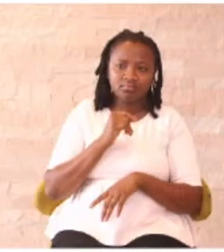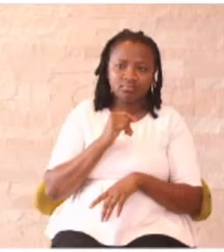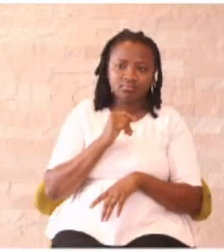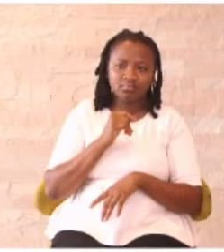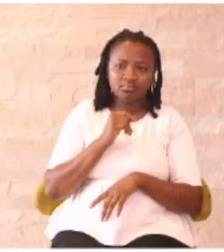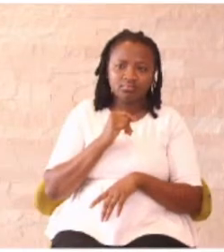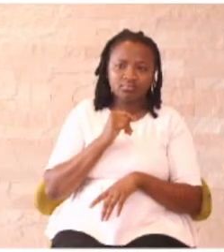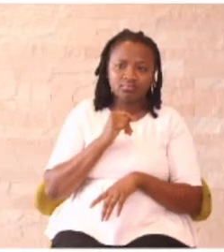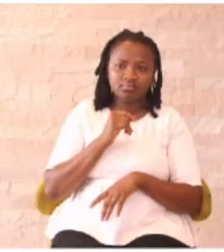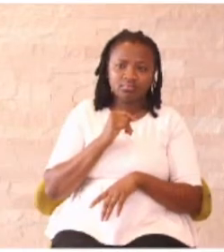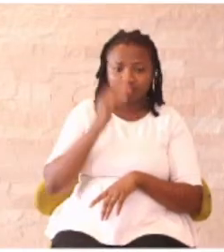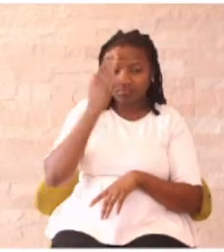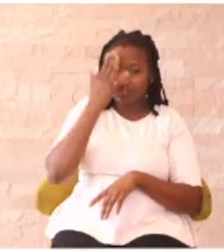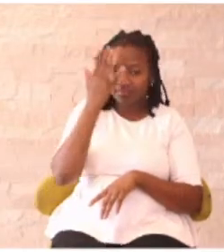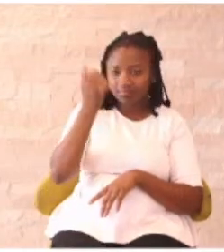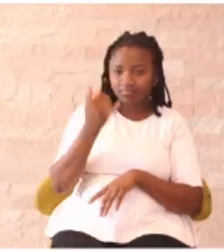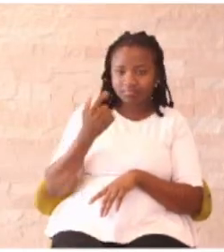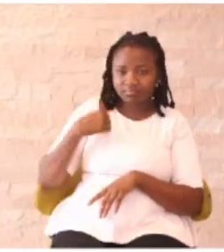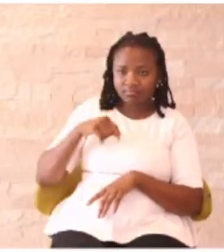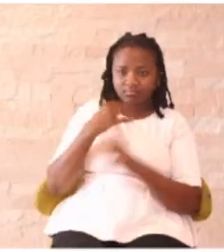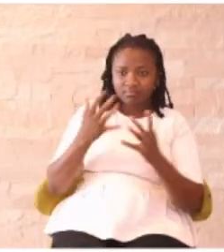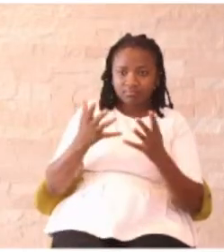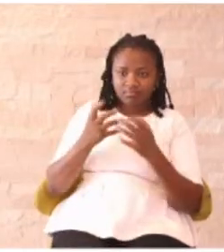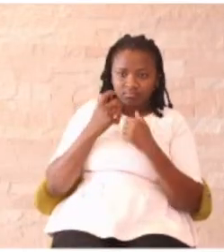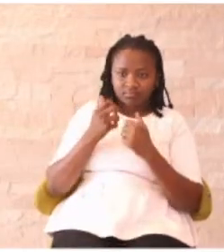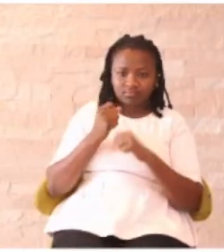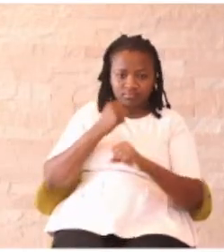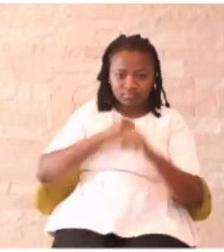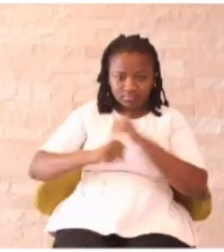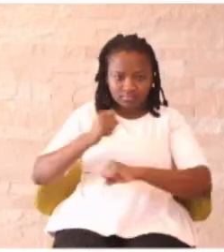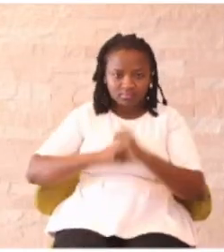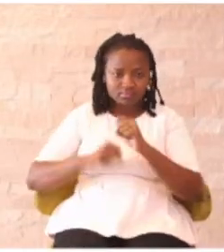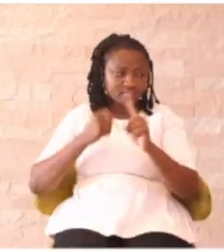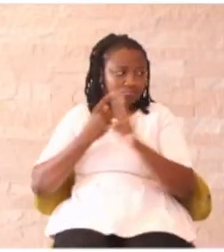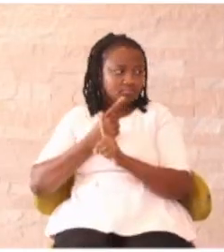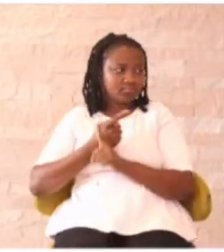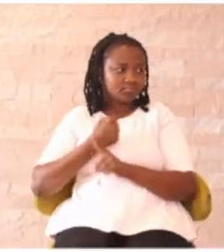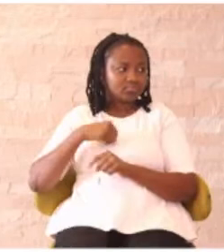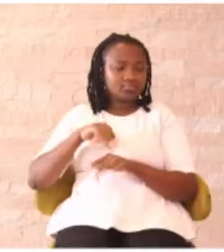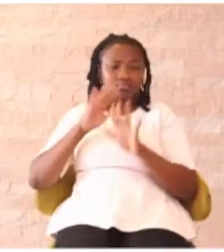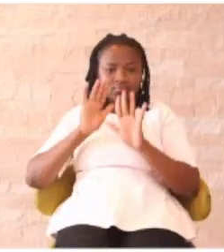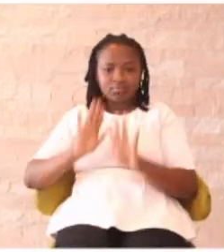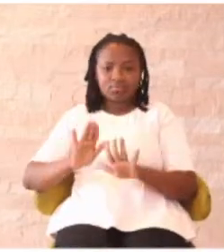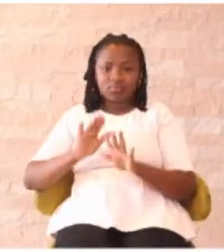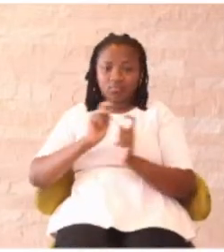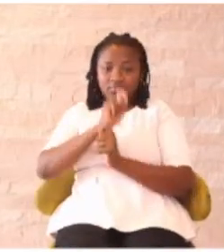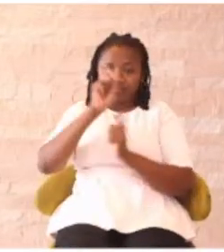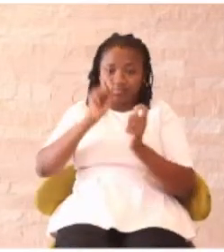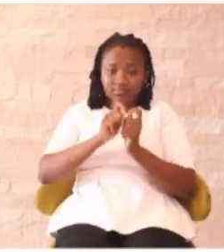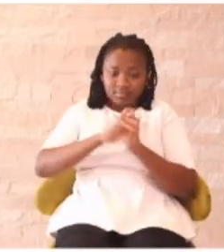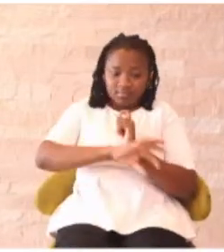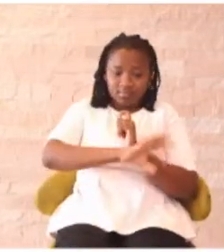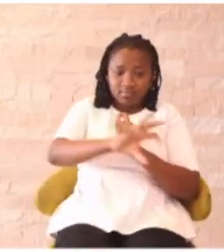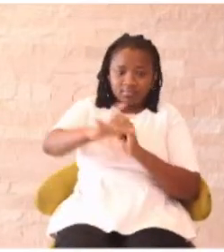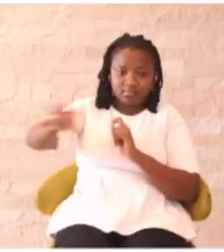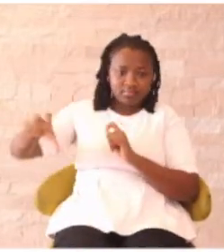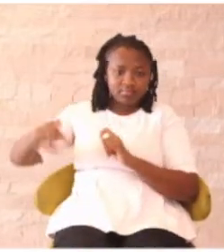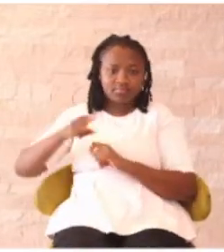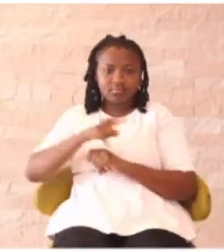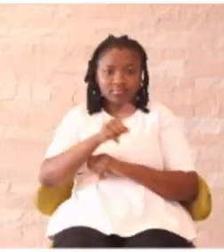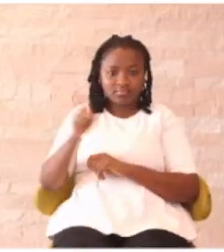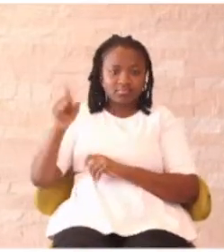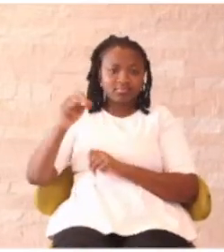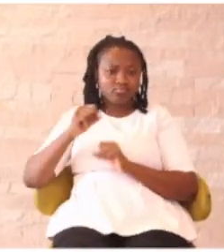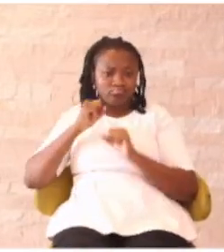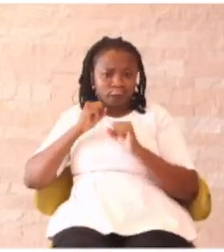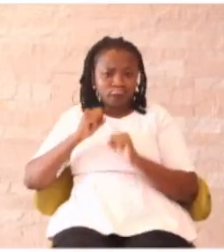we had to stop some of our activities, especially in those counties that were strongholds of